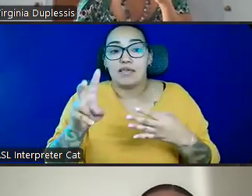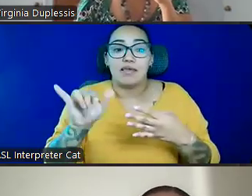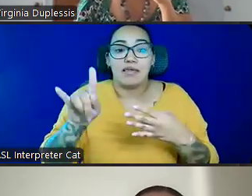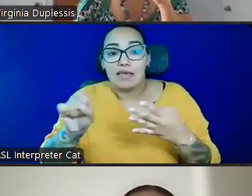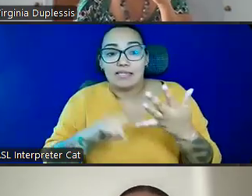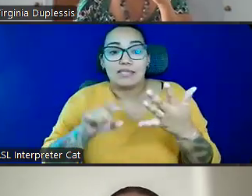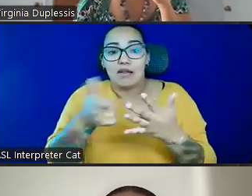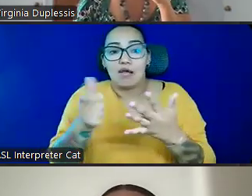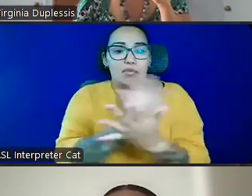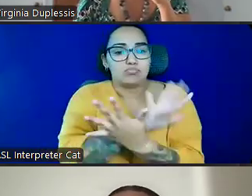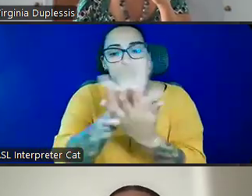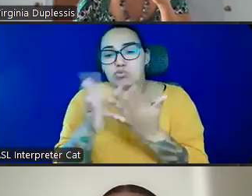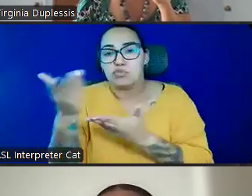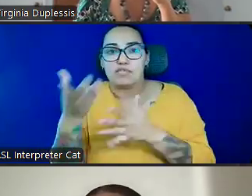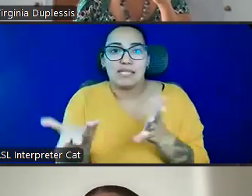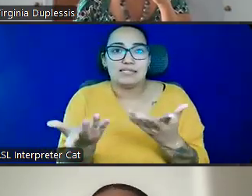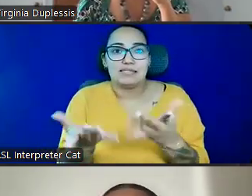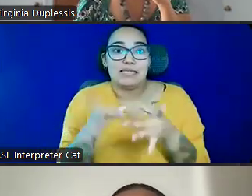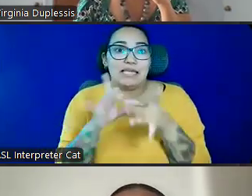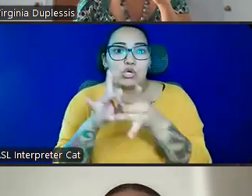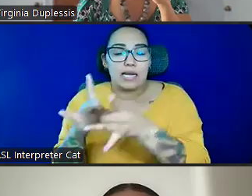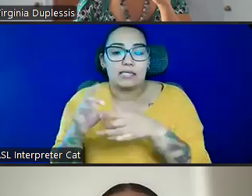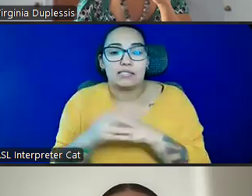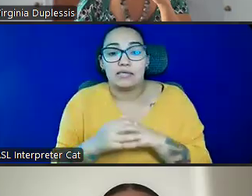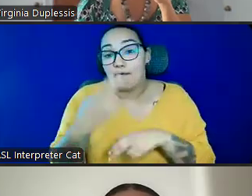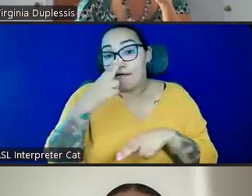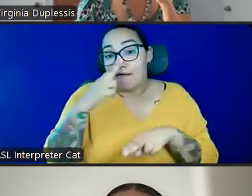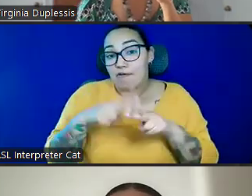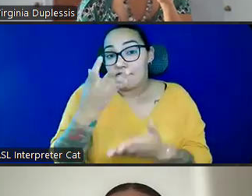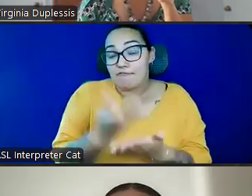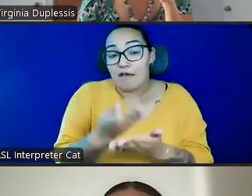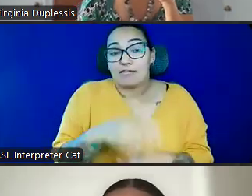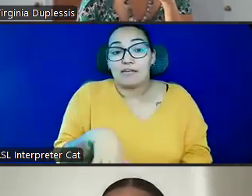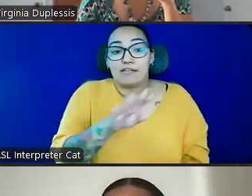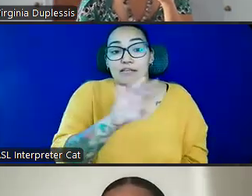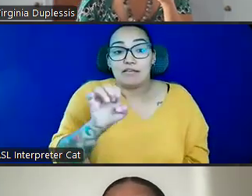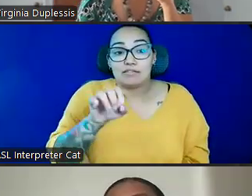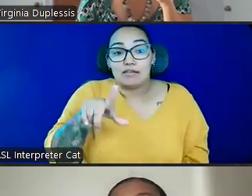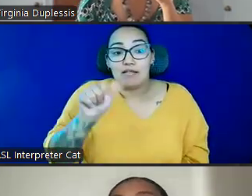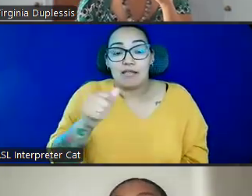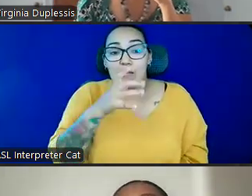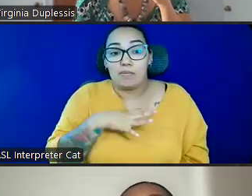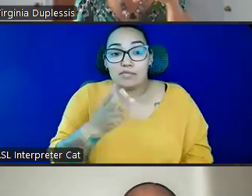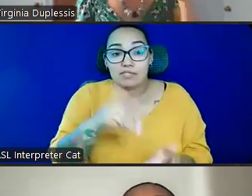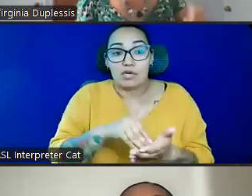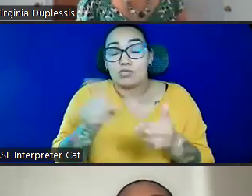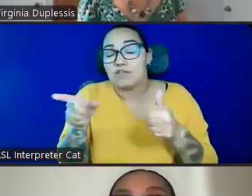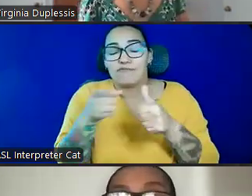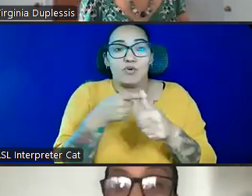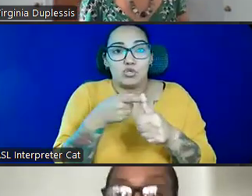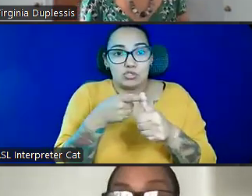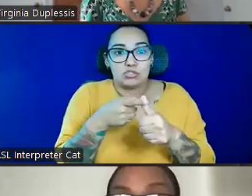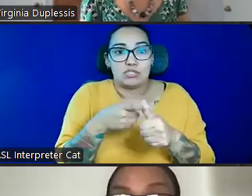that interconnect. A fun fact is that the East Los Angeles Women's Center was the first Spanish-speaking sexual